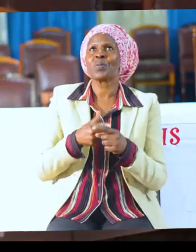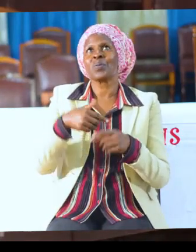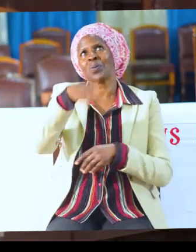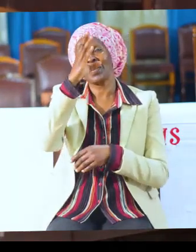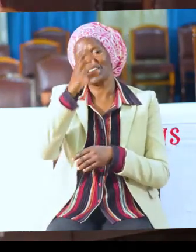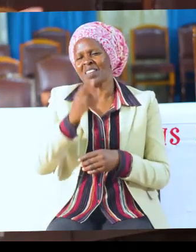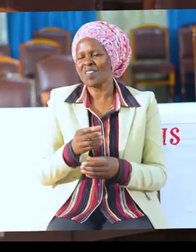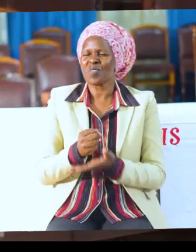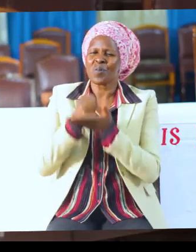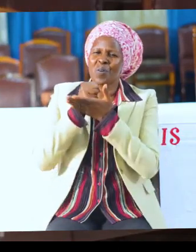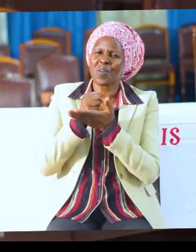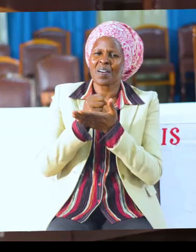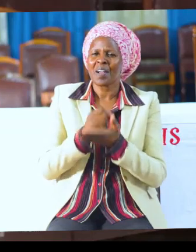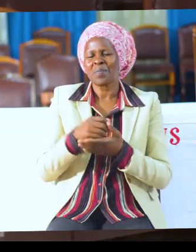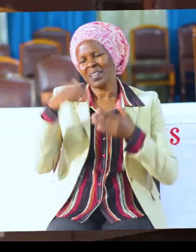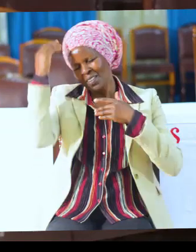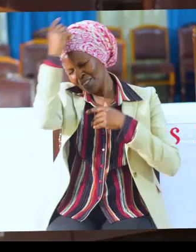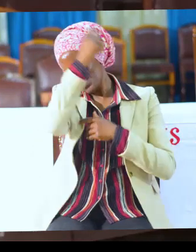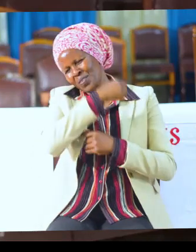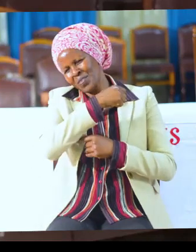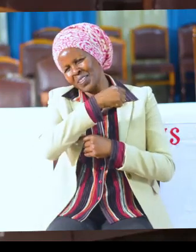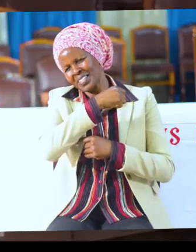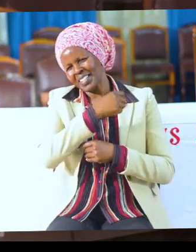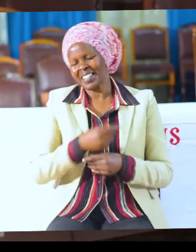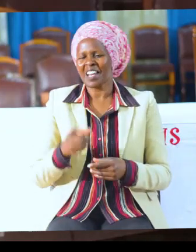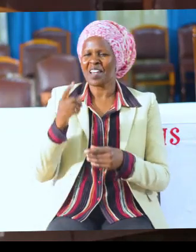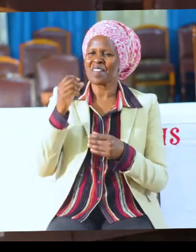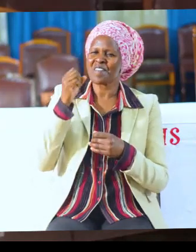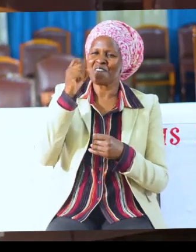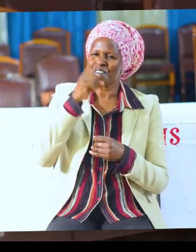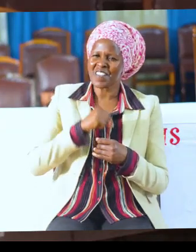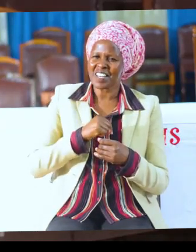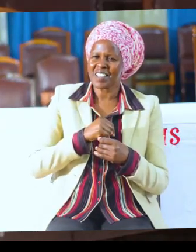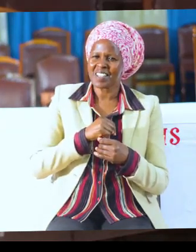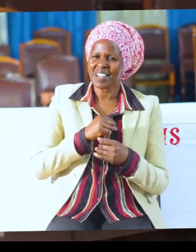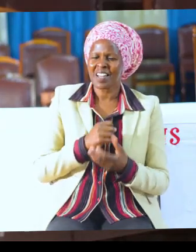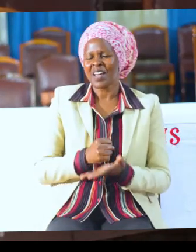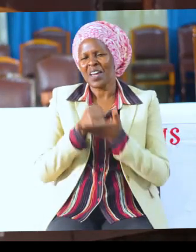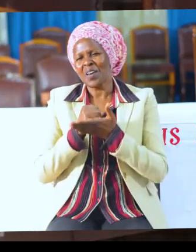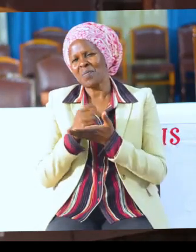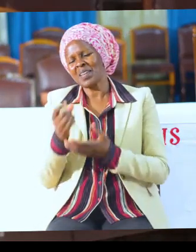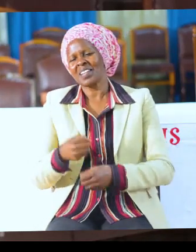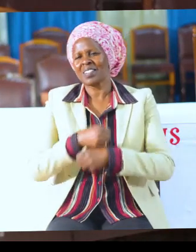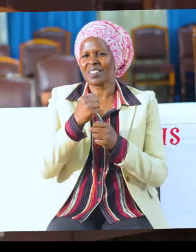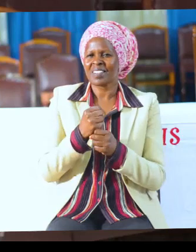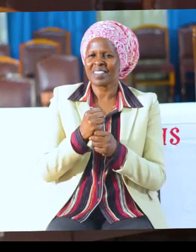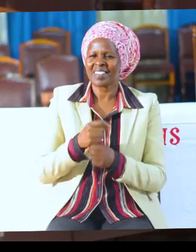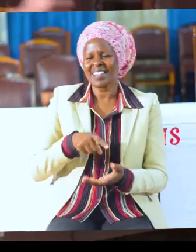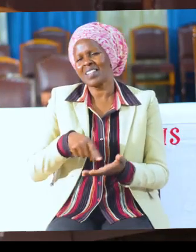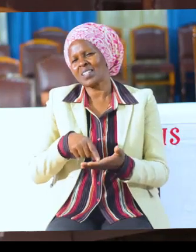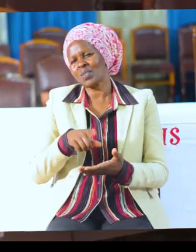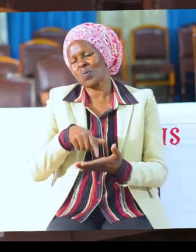go to university and finish, if you help me to get a job, this is what I'll do to